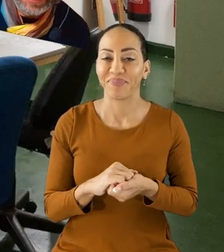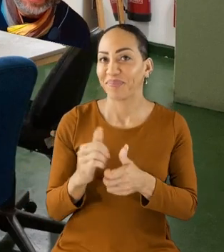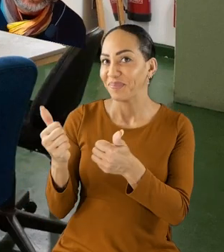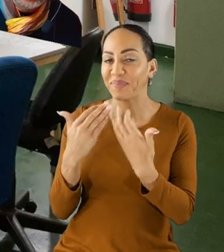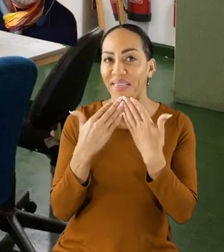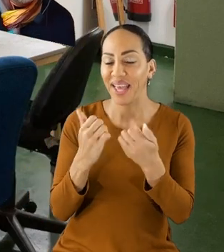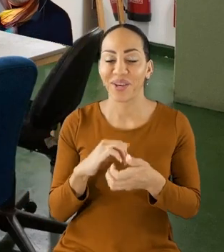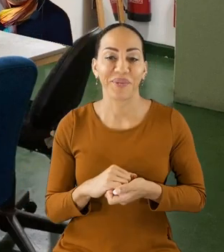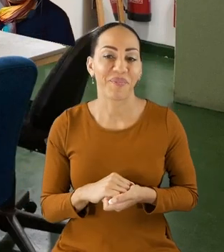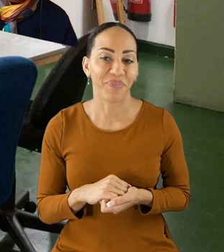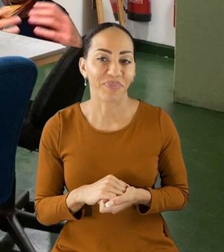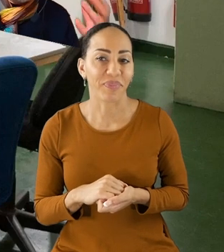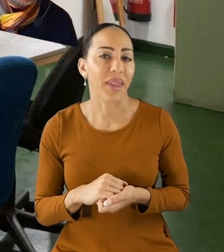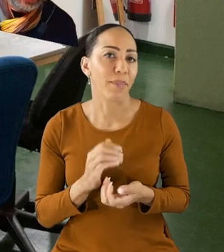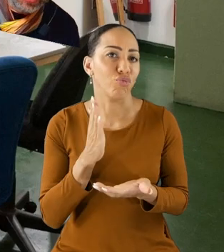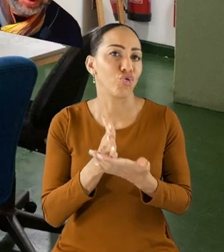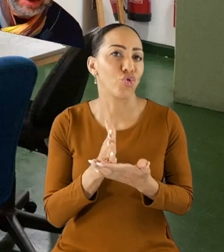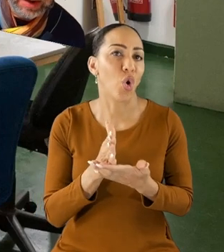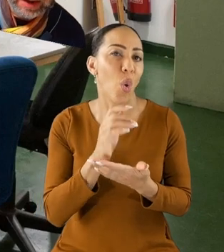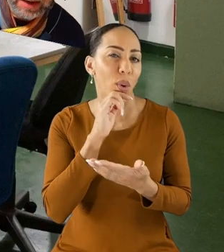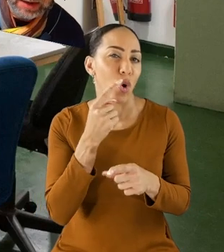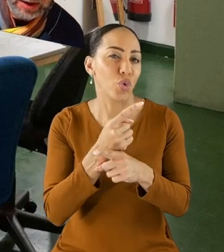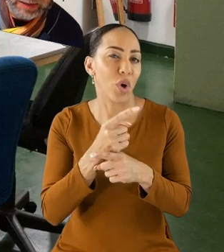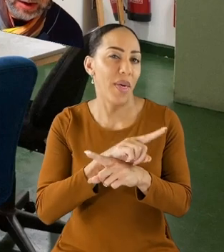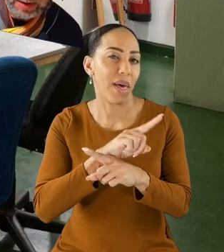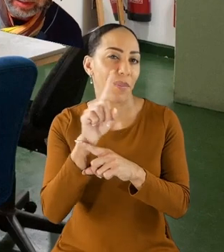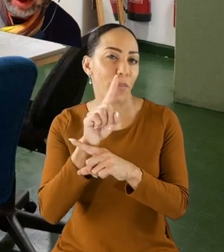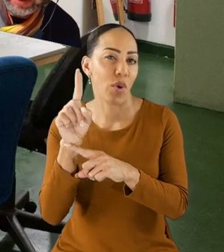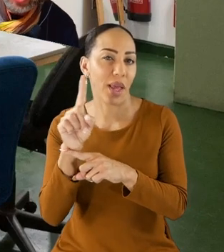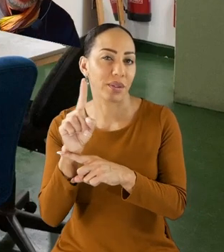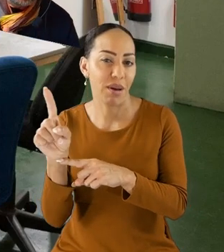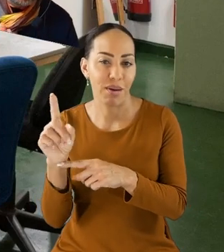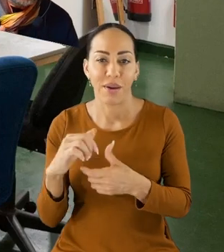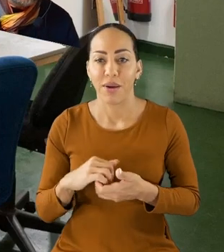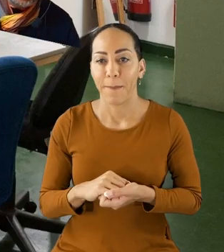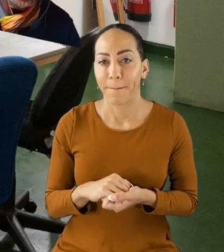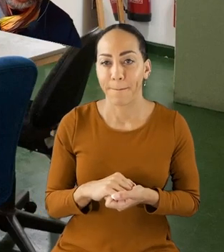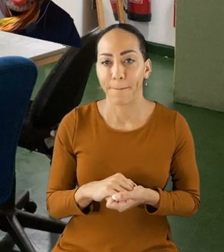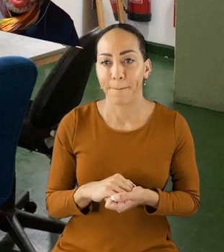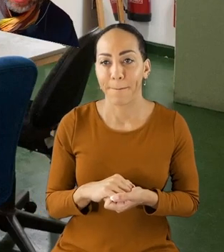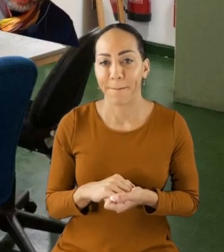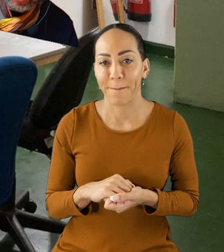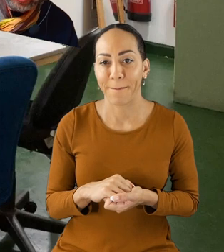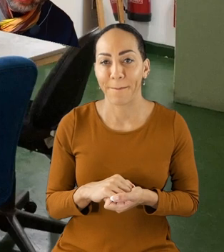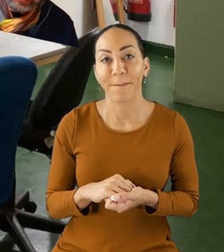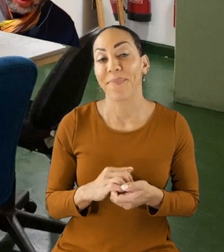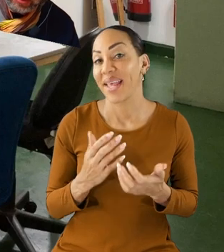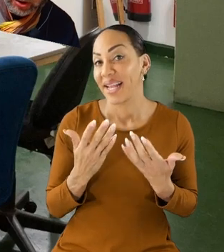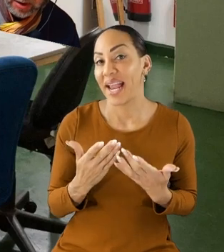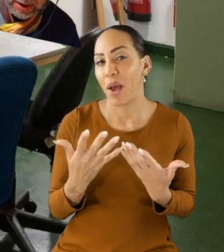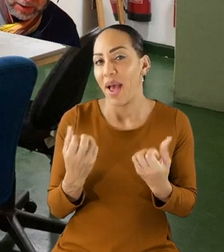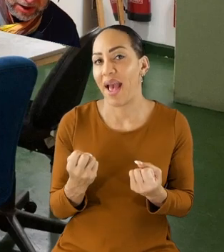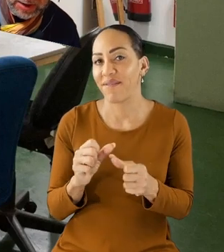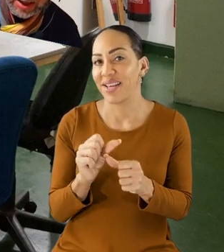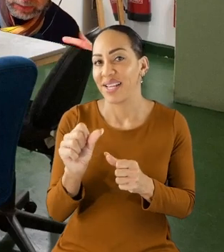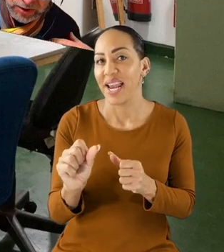Great, thank you. I mean, I'm sure we'll touch on some of those things as we progress. So I'm now going to go to